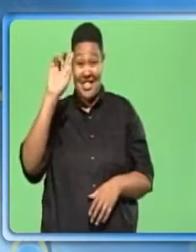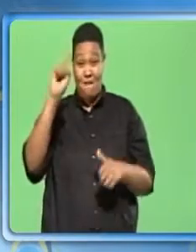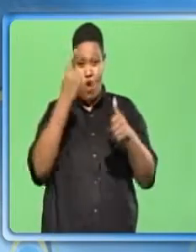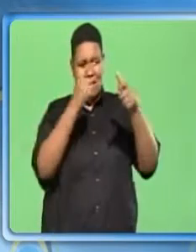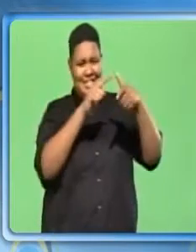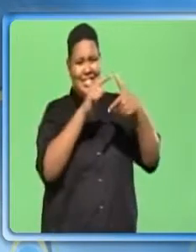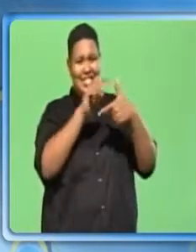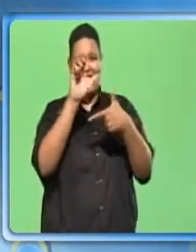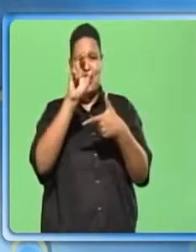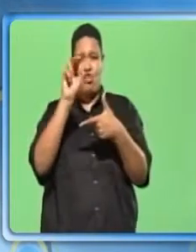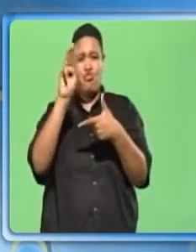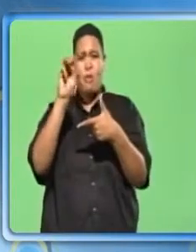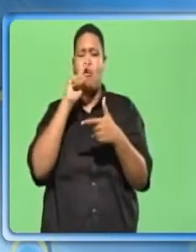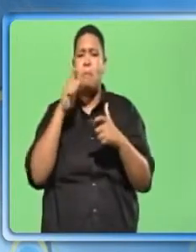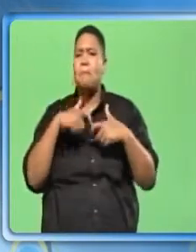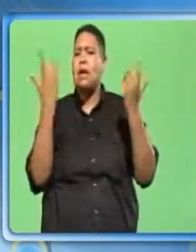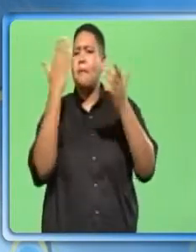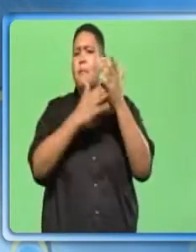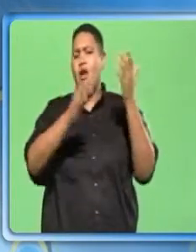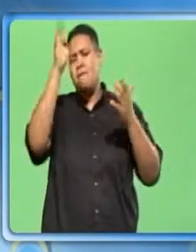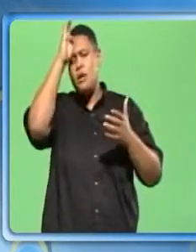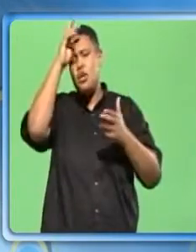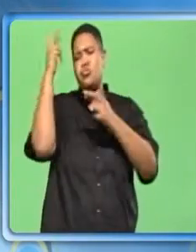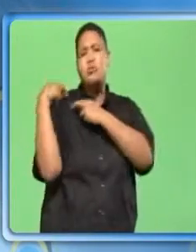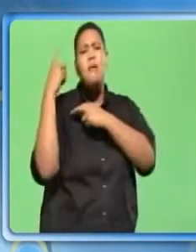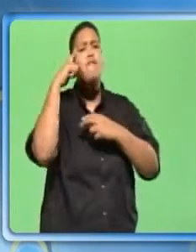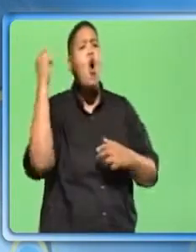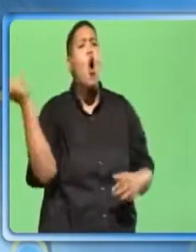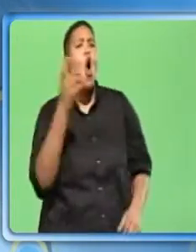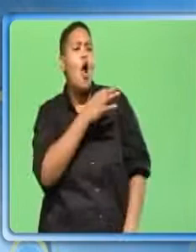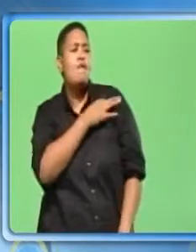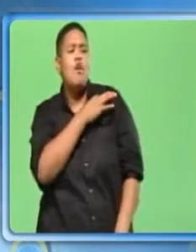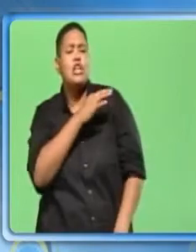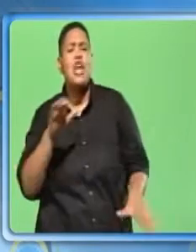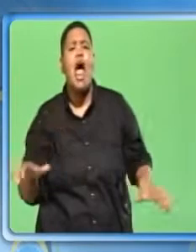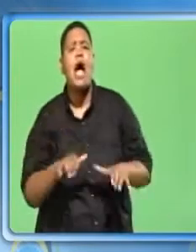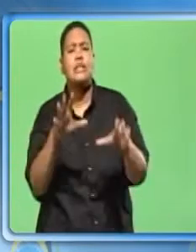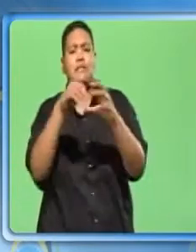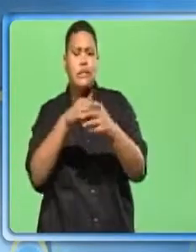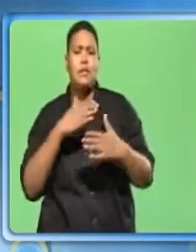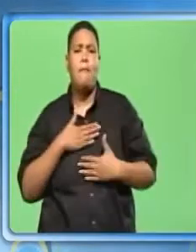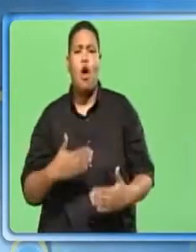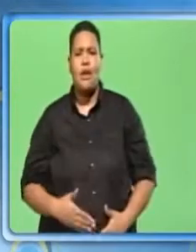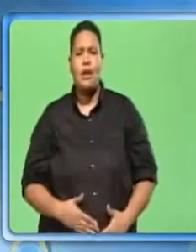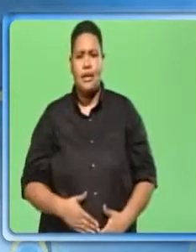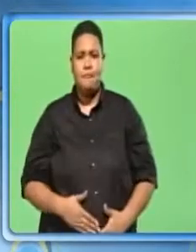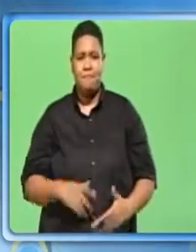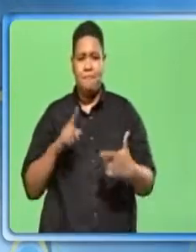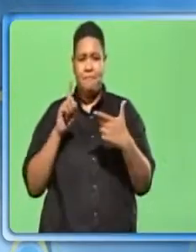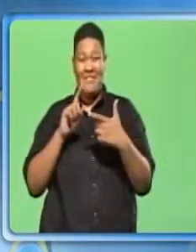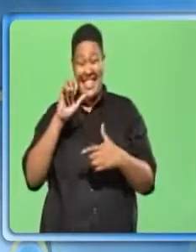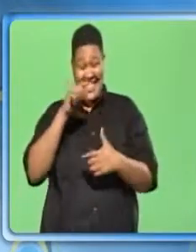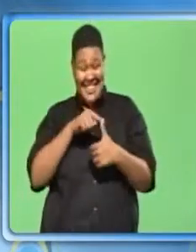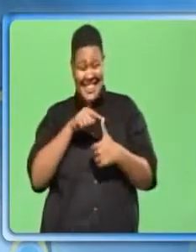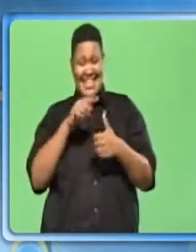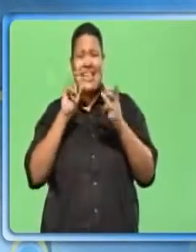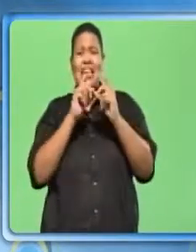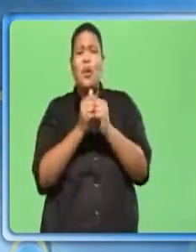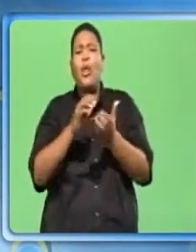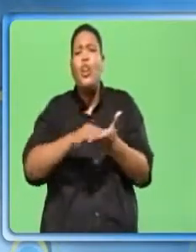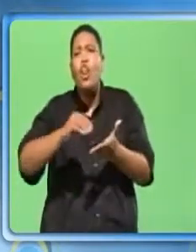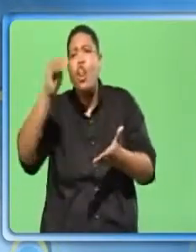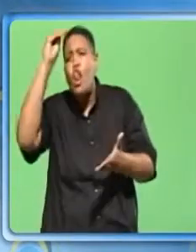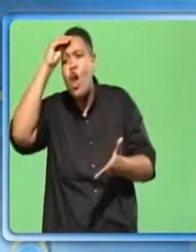brain. The cerebrum is responsible for all voluntary activities of the body. The cerebrum deals with learning,